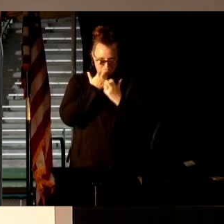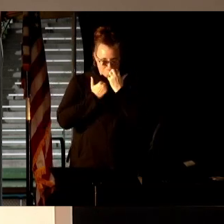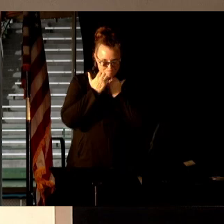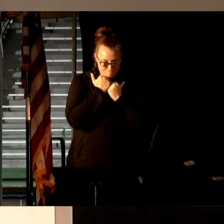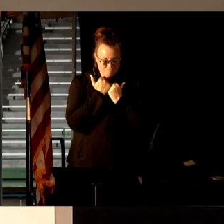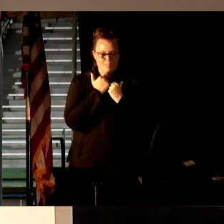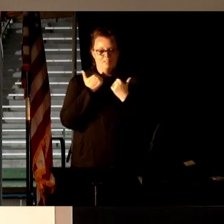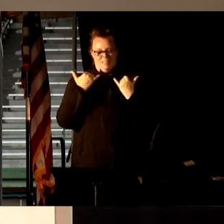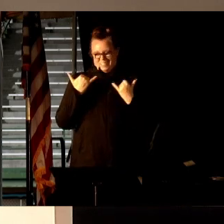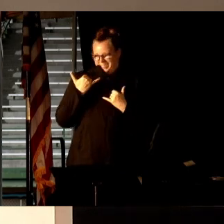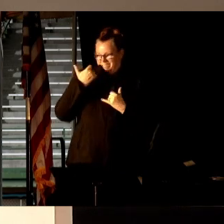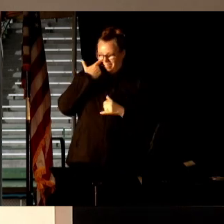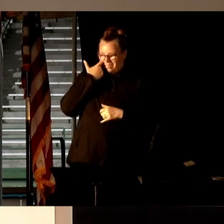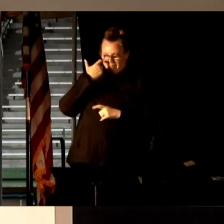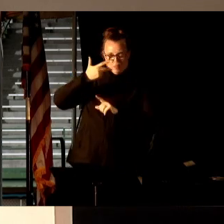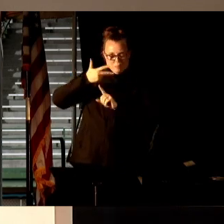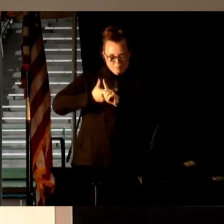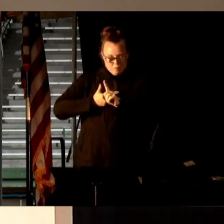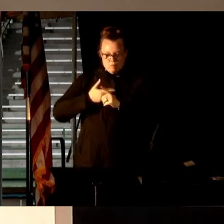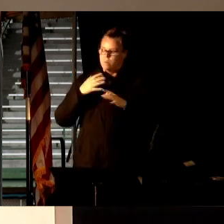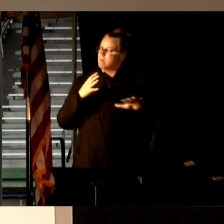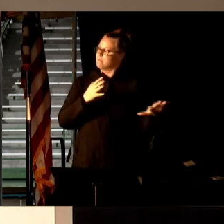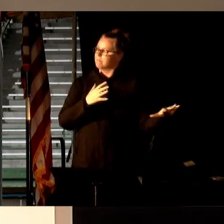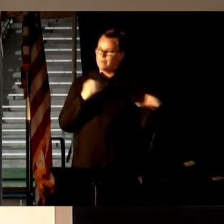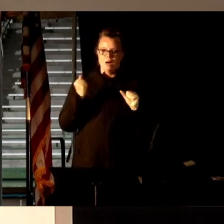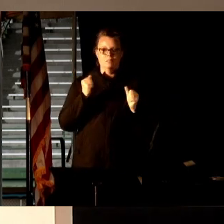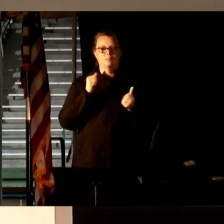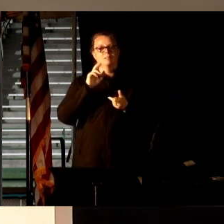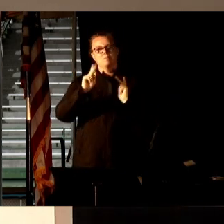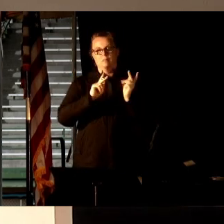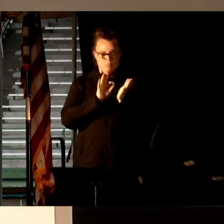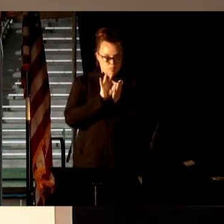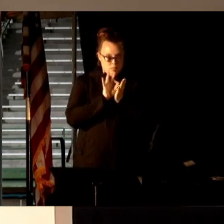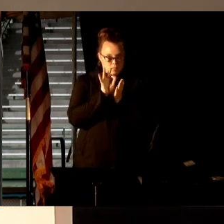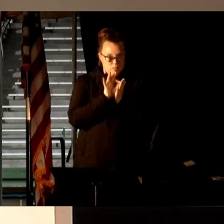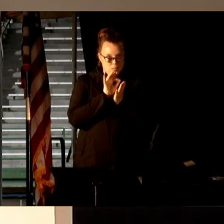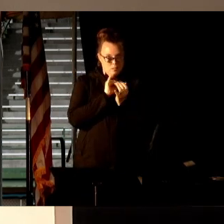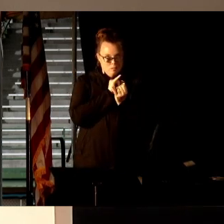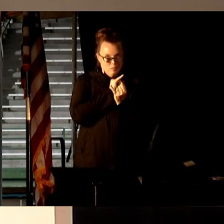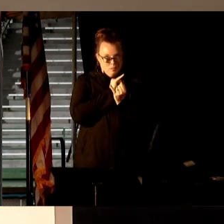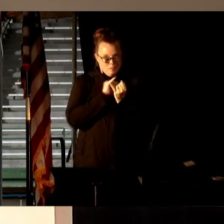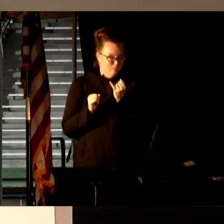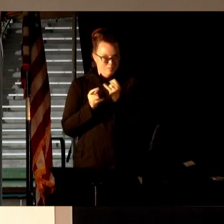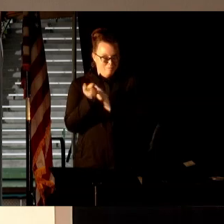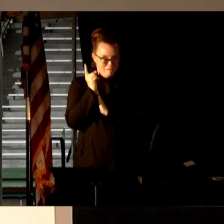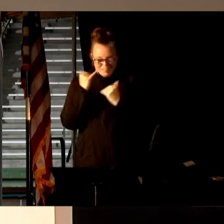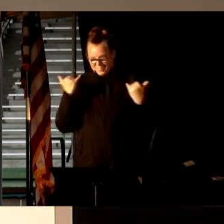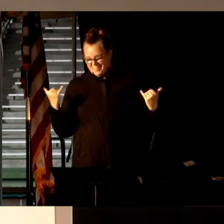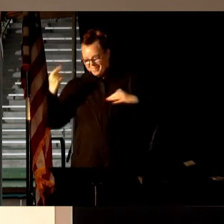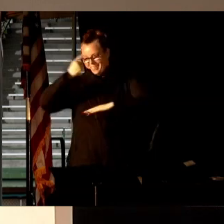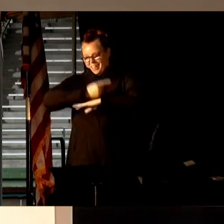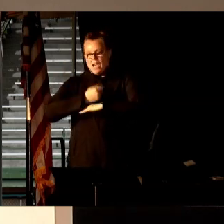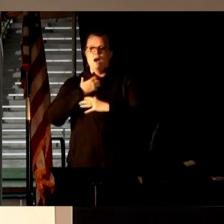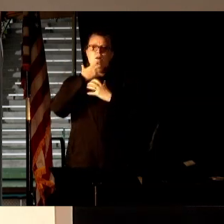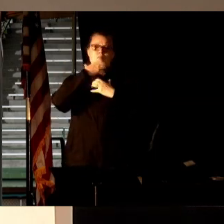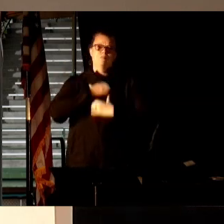by so fast. Everyone was counting down the days to this moment right here, and now we wish we had it all back. If only we can